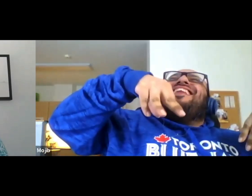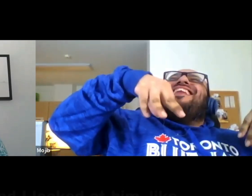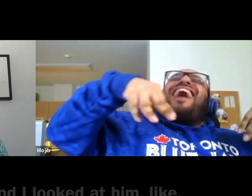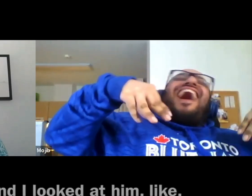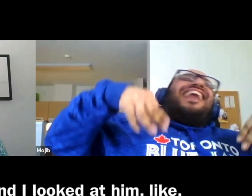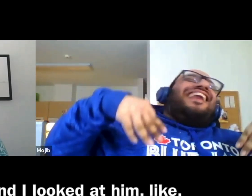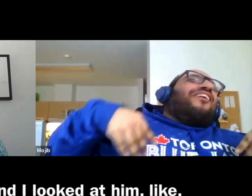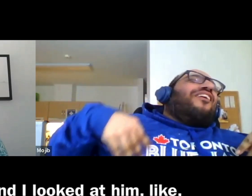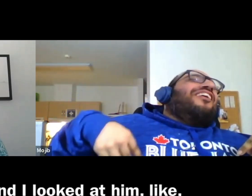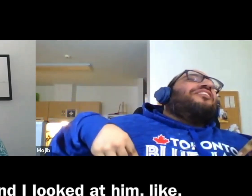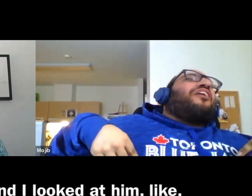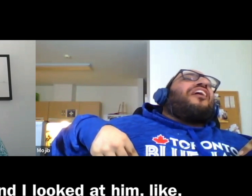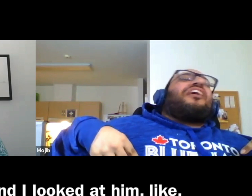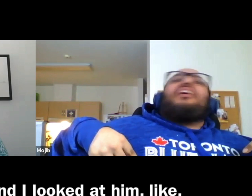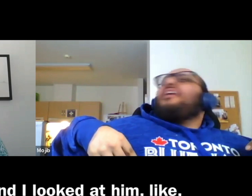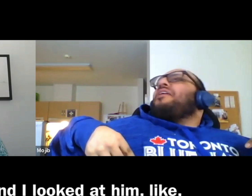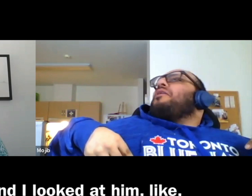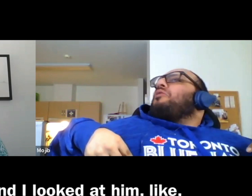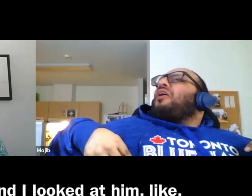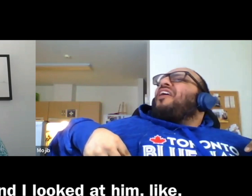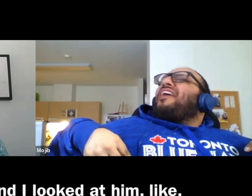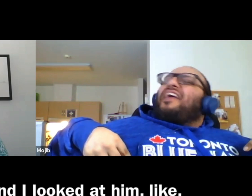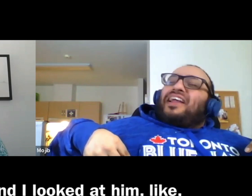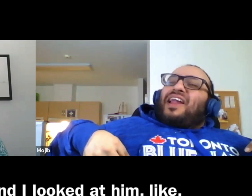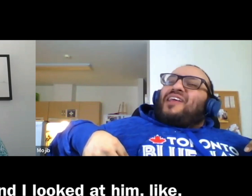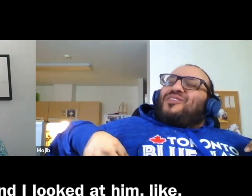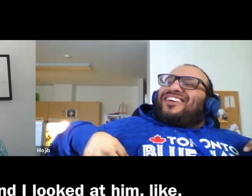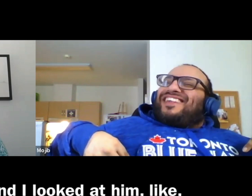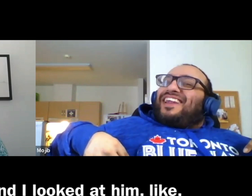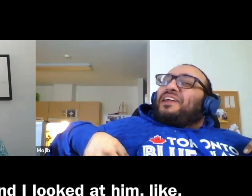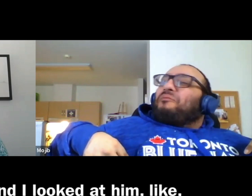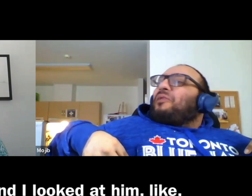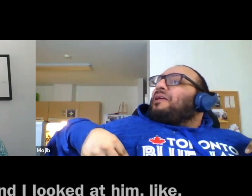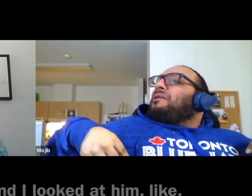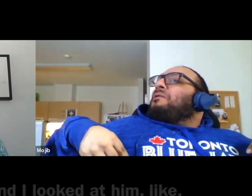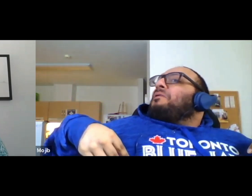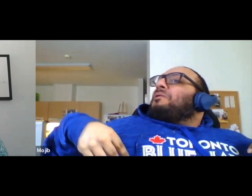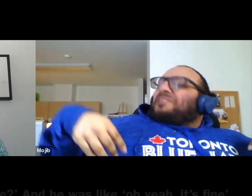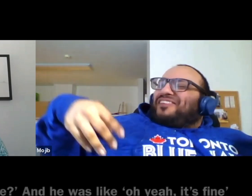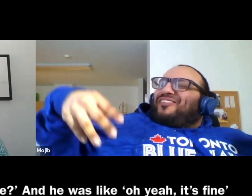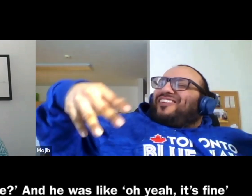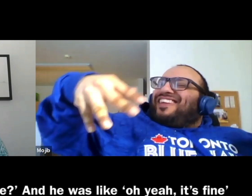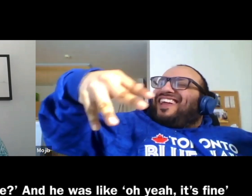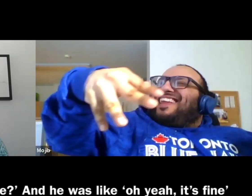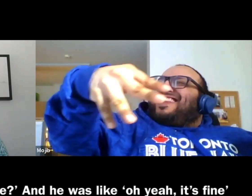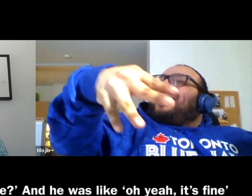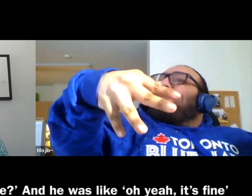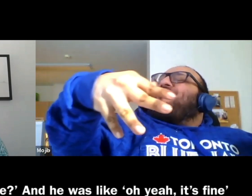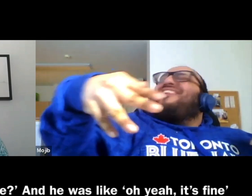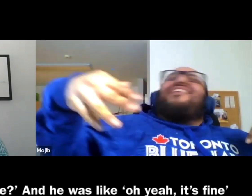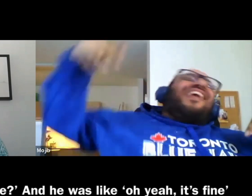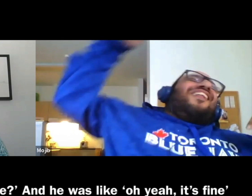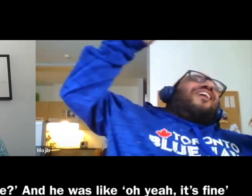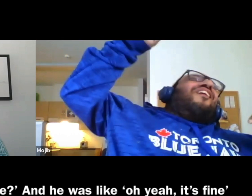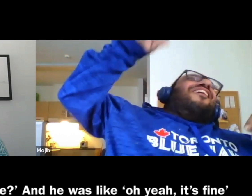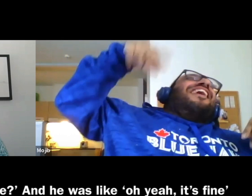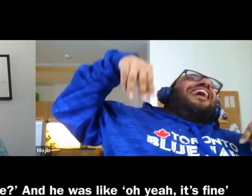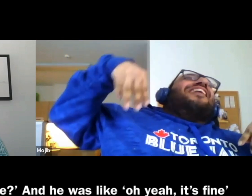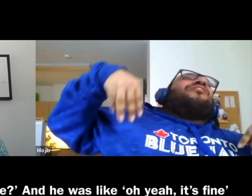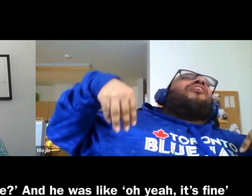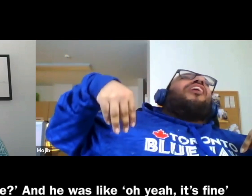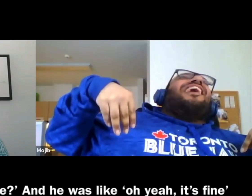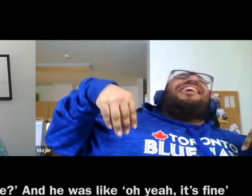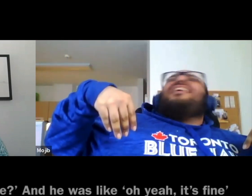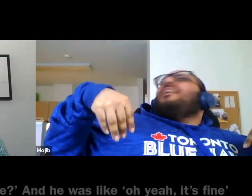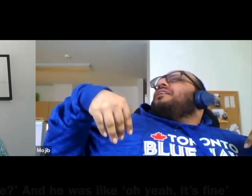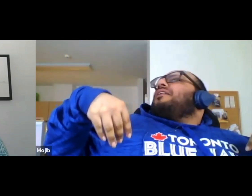oh, and he started talking, and I looked at him like, you relax, yeah, oh yeah,